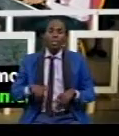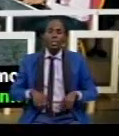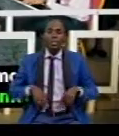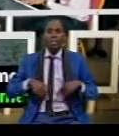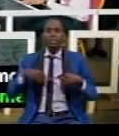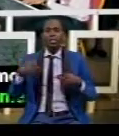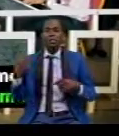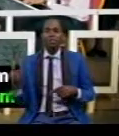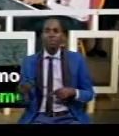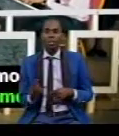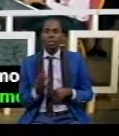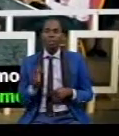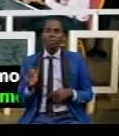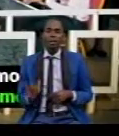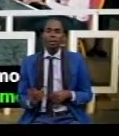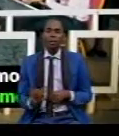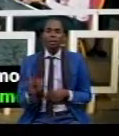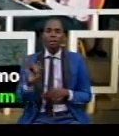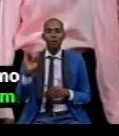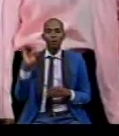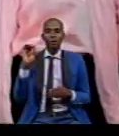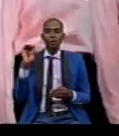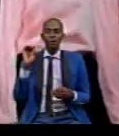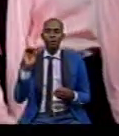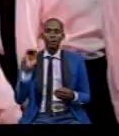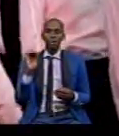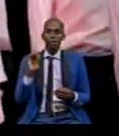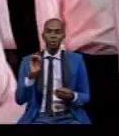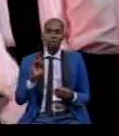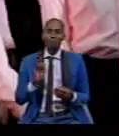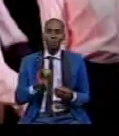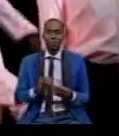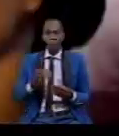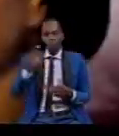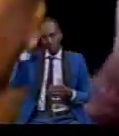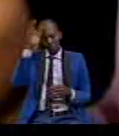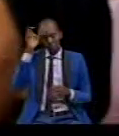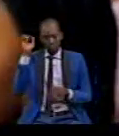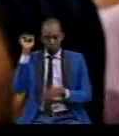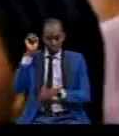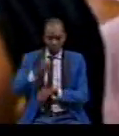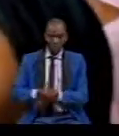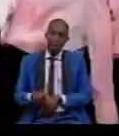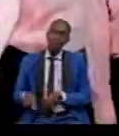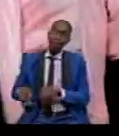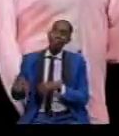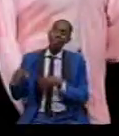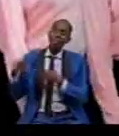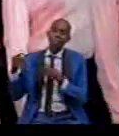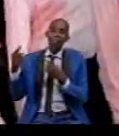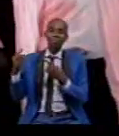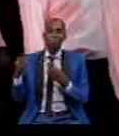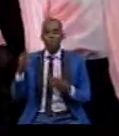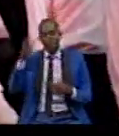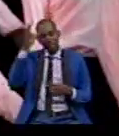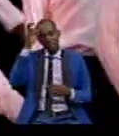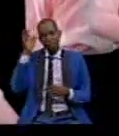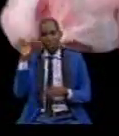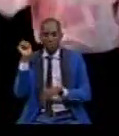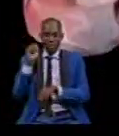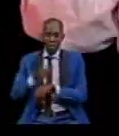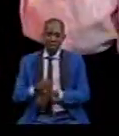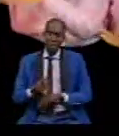don't know about that. They're simple hearted, they're humble, they're meek, they're lowly. They